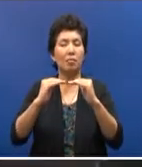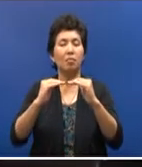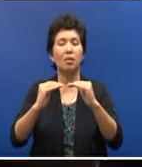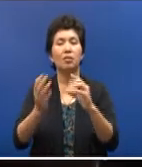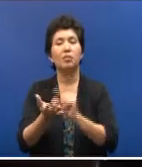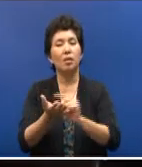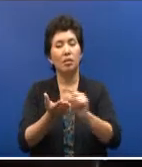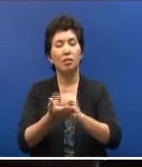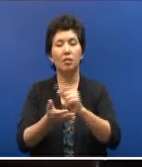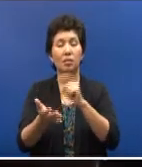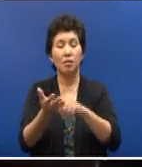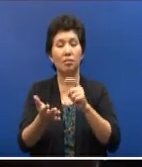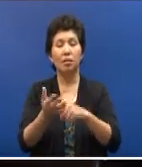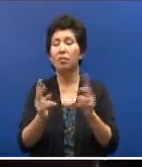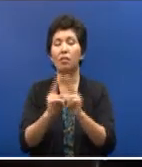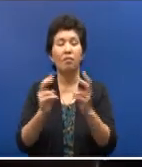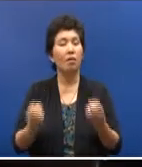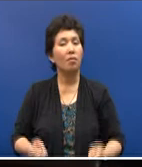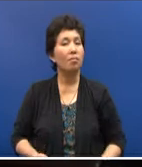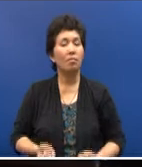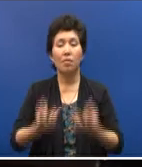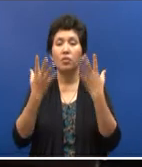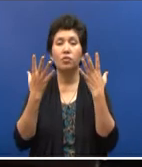And sometimes they are very much